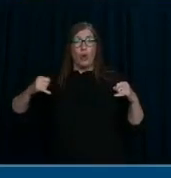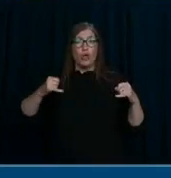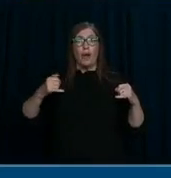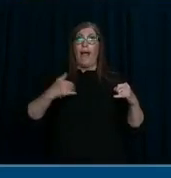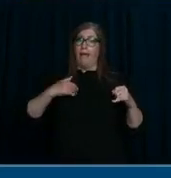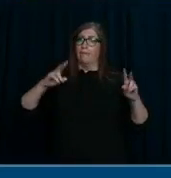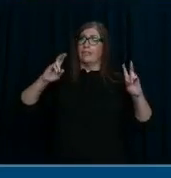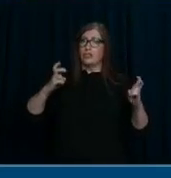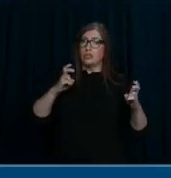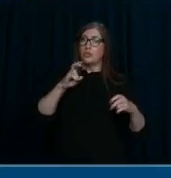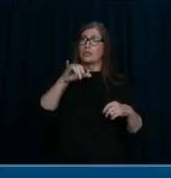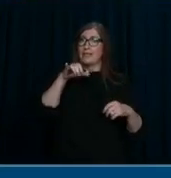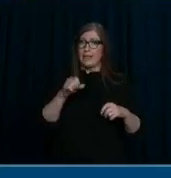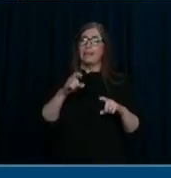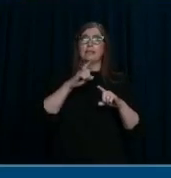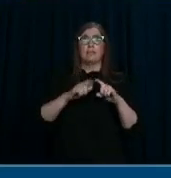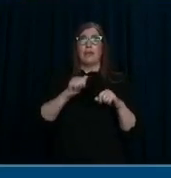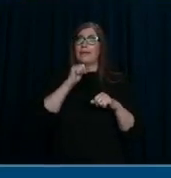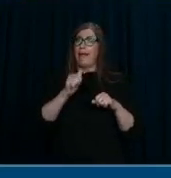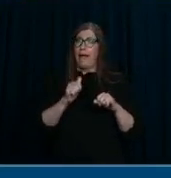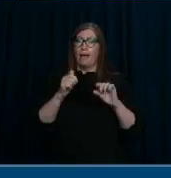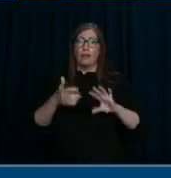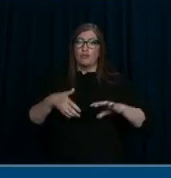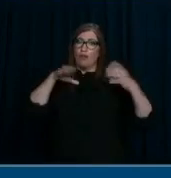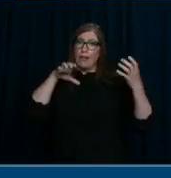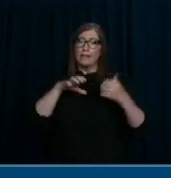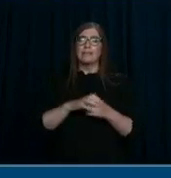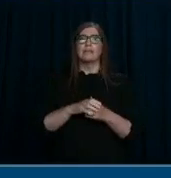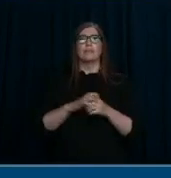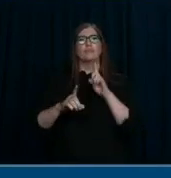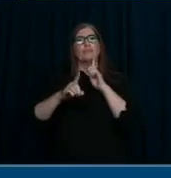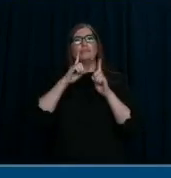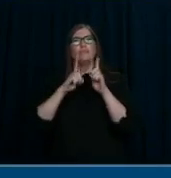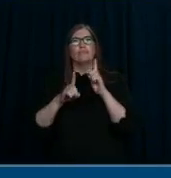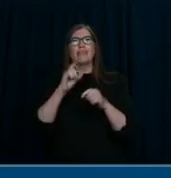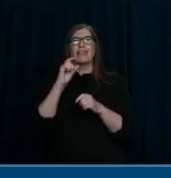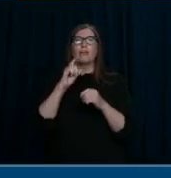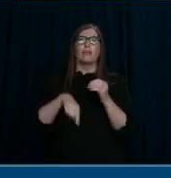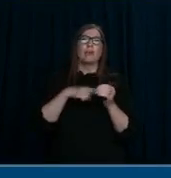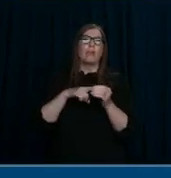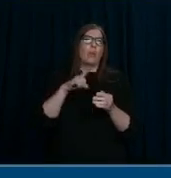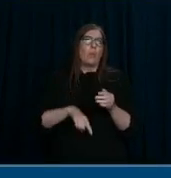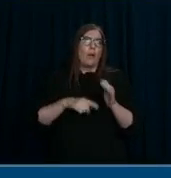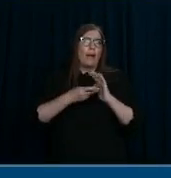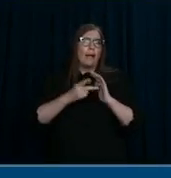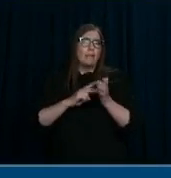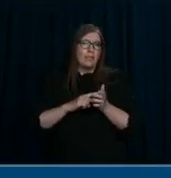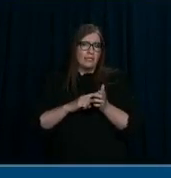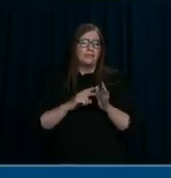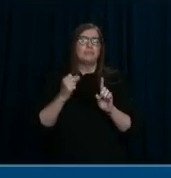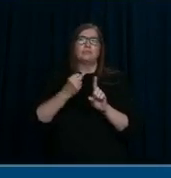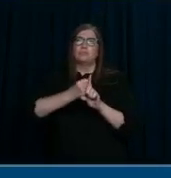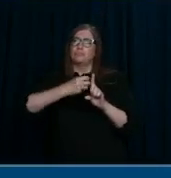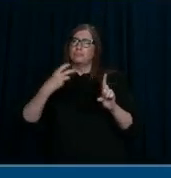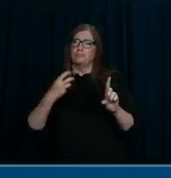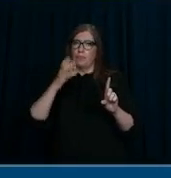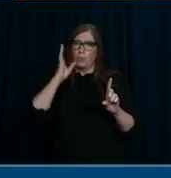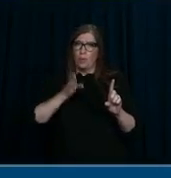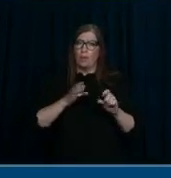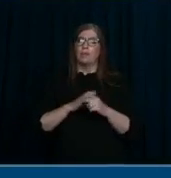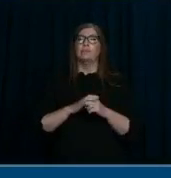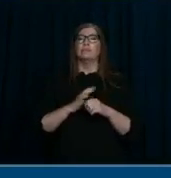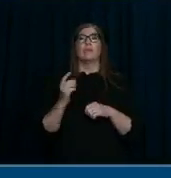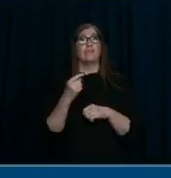right? But it is not a crisis. And let me talk a little bit about what I mean around that. First